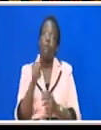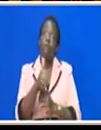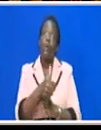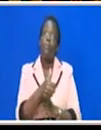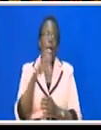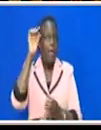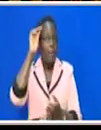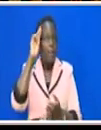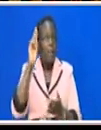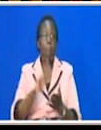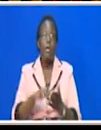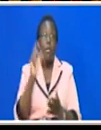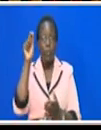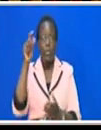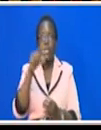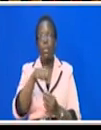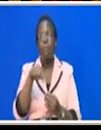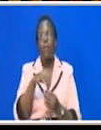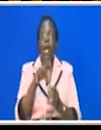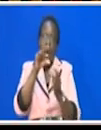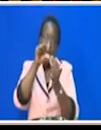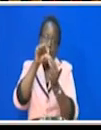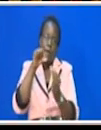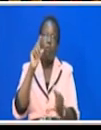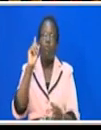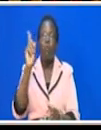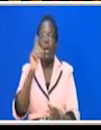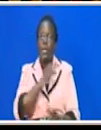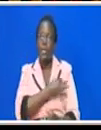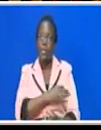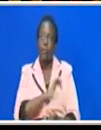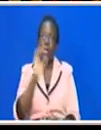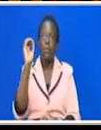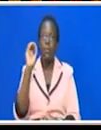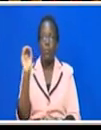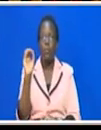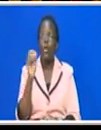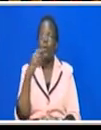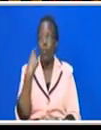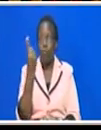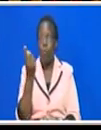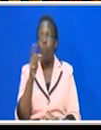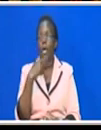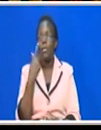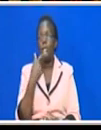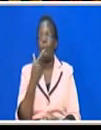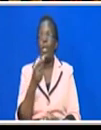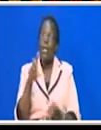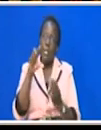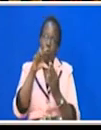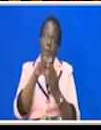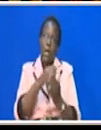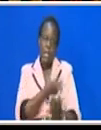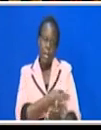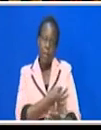the question is about identify one disadvantage. So we are saying the word